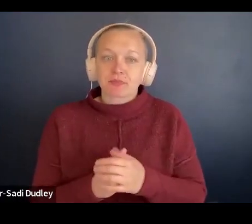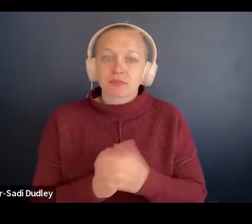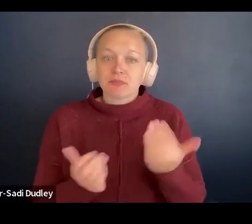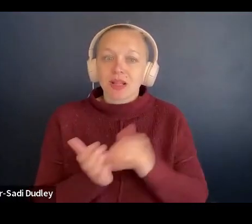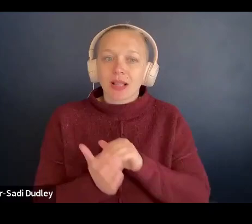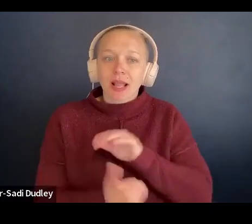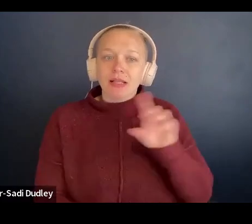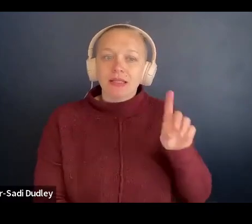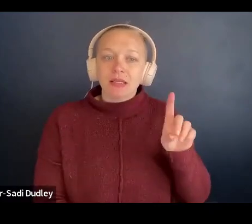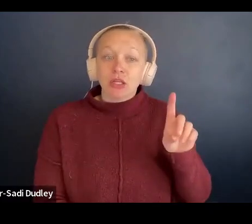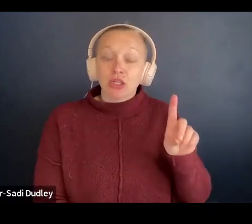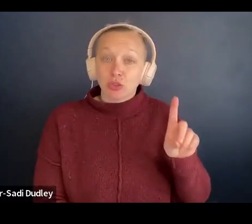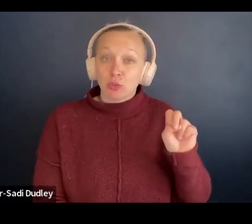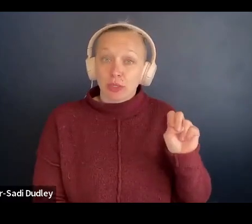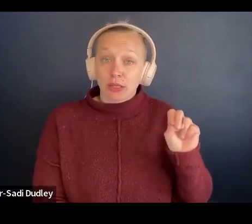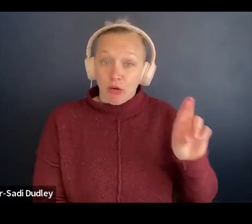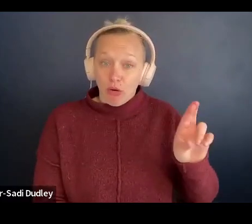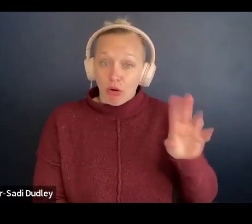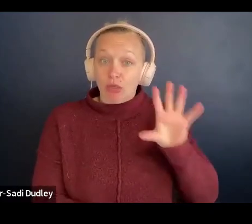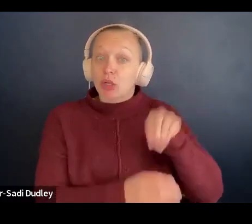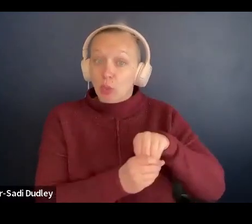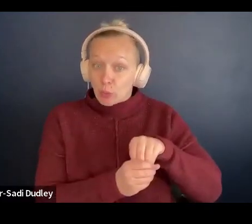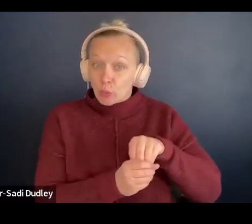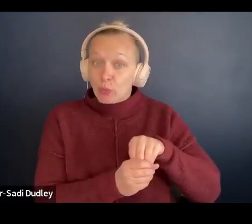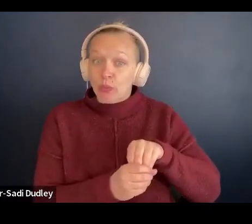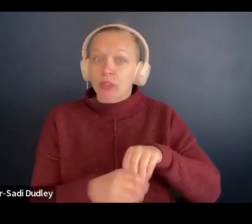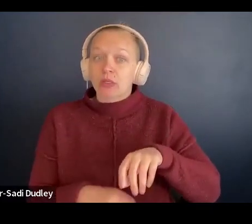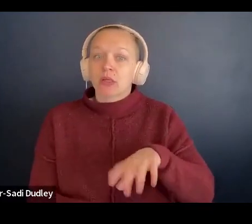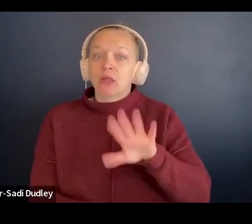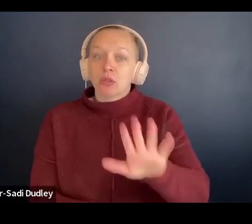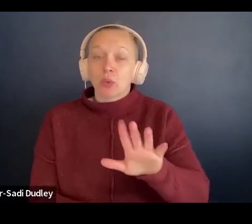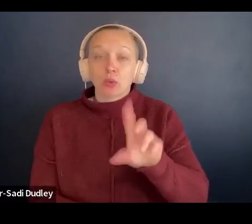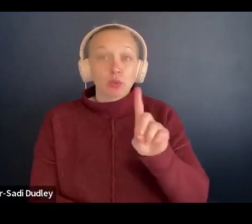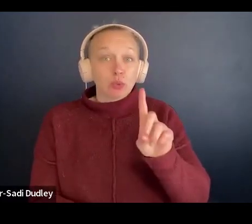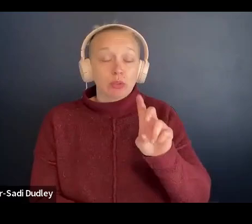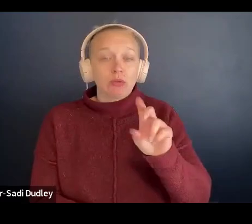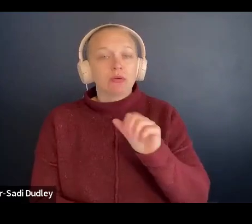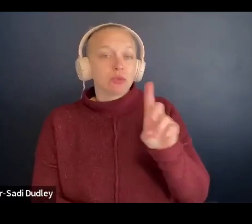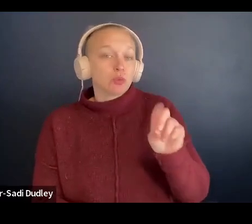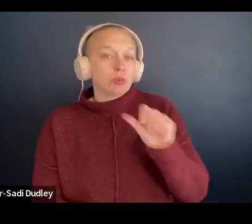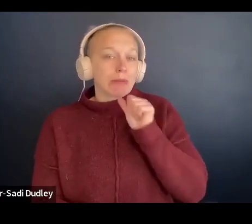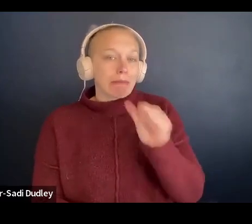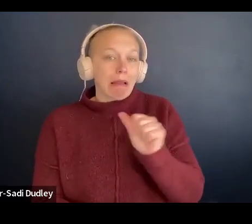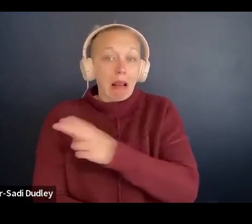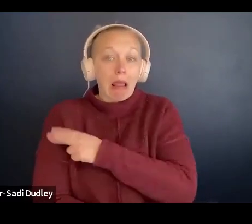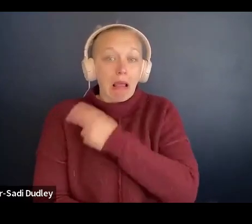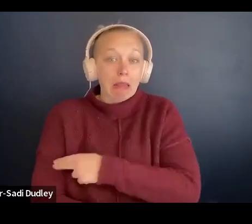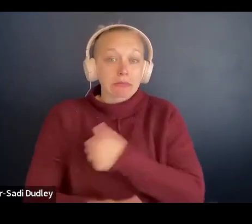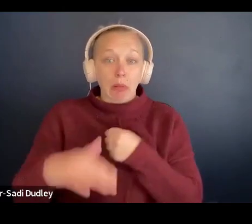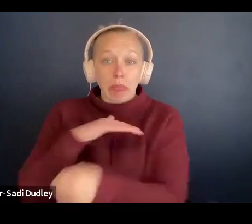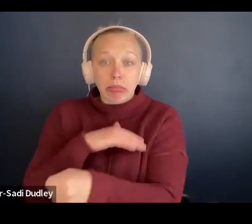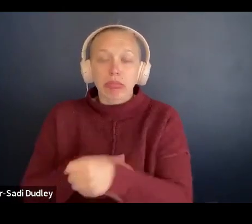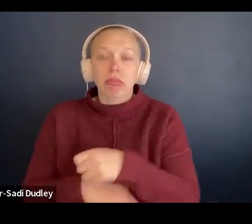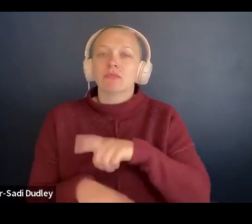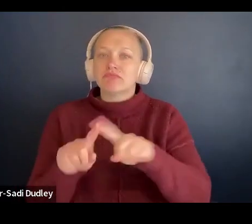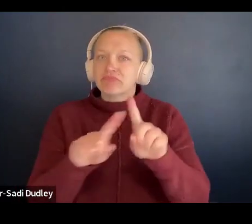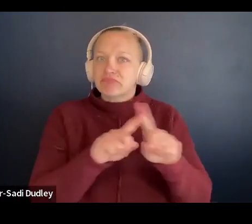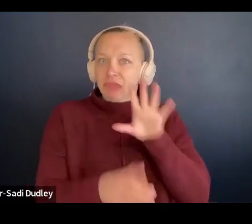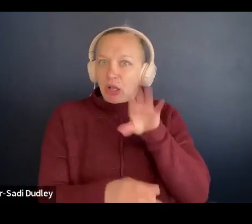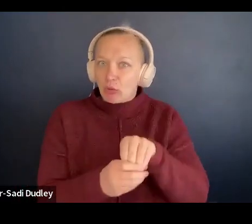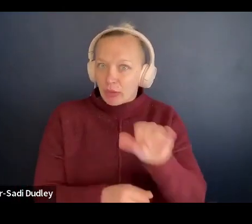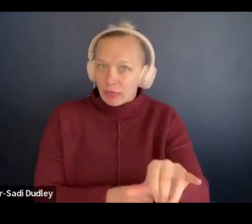antibiotics, and the use of artificial hydration and nutrition. Next slide. So this is an example of a